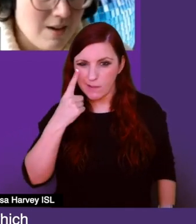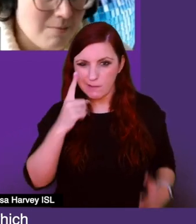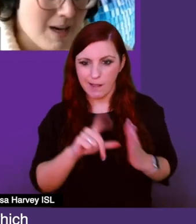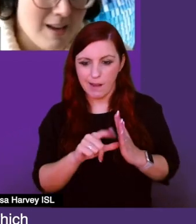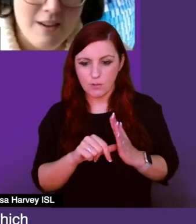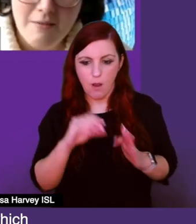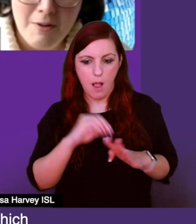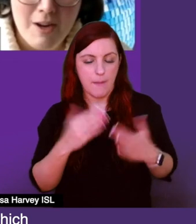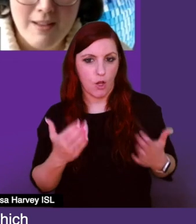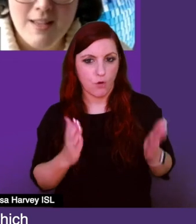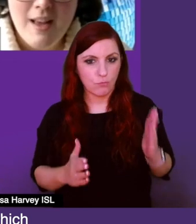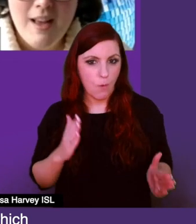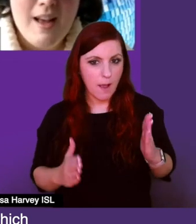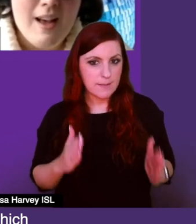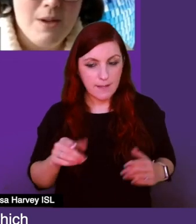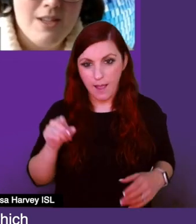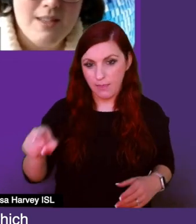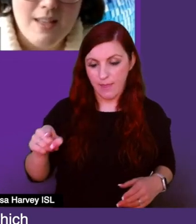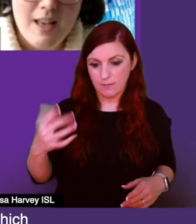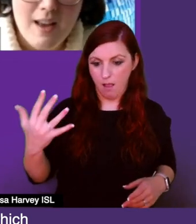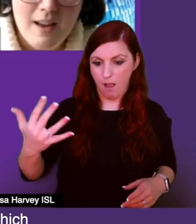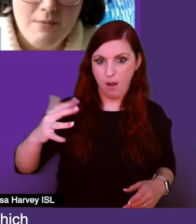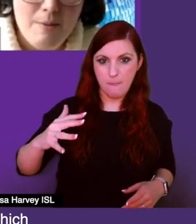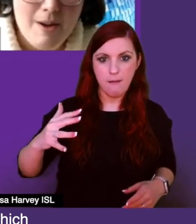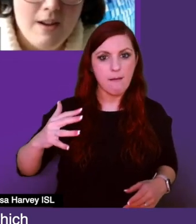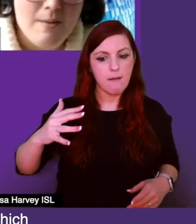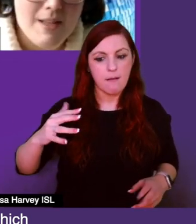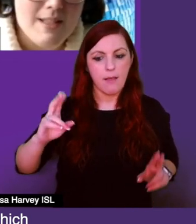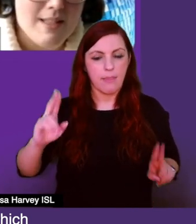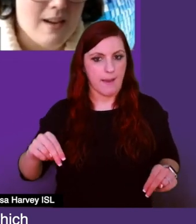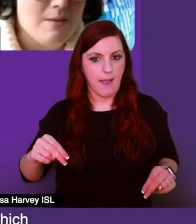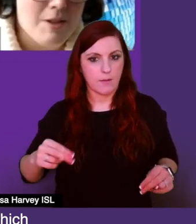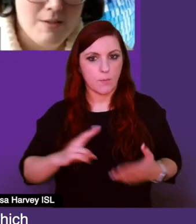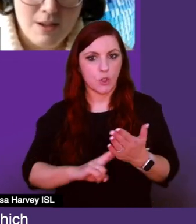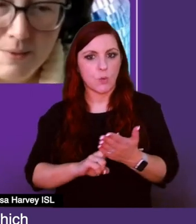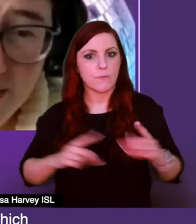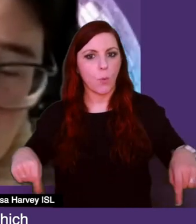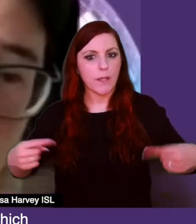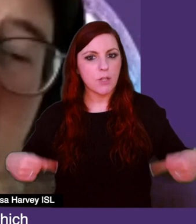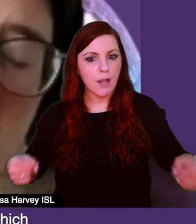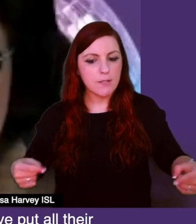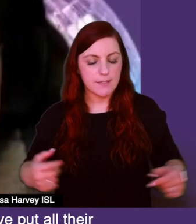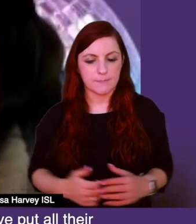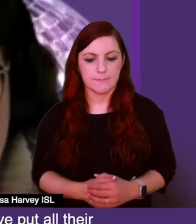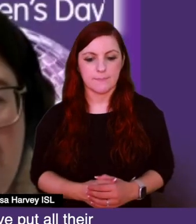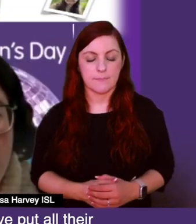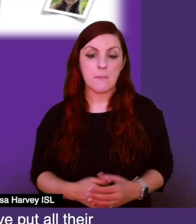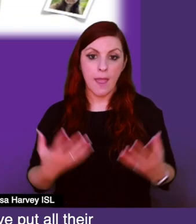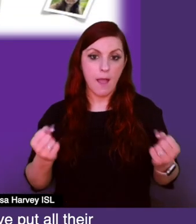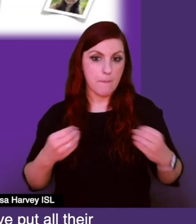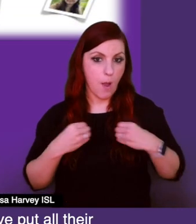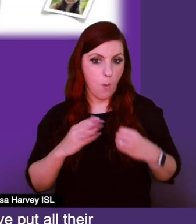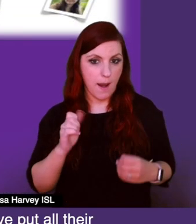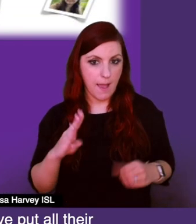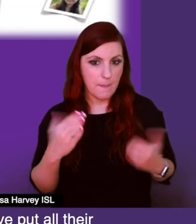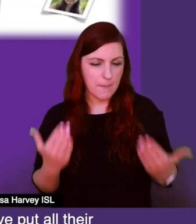see on my current robots, which is an arm that's designed to be used on wheelchairs. I have my own lab.